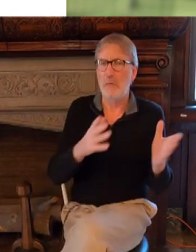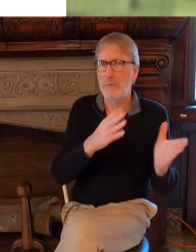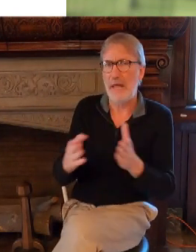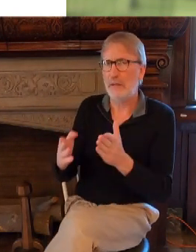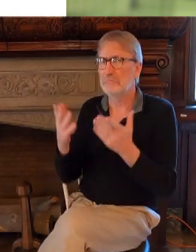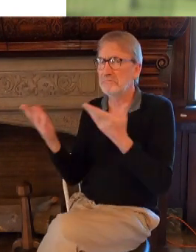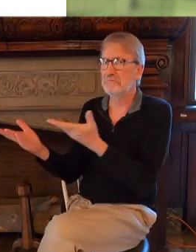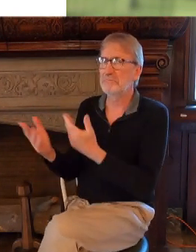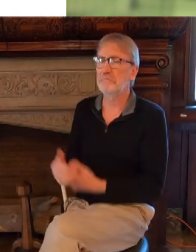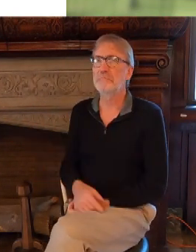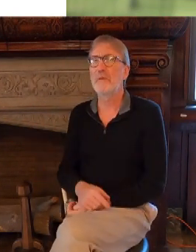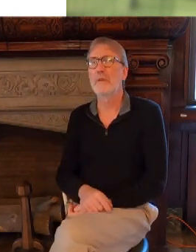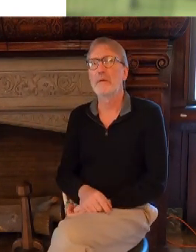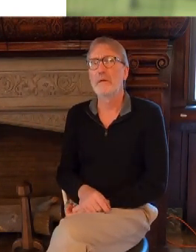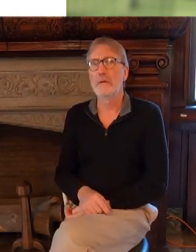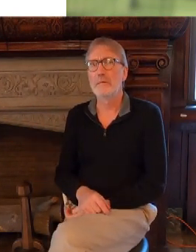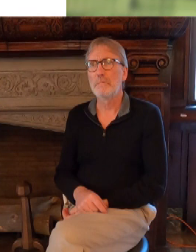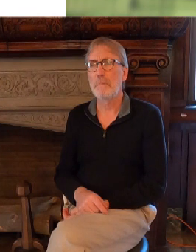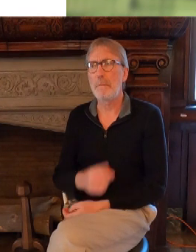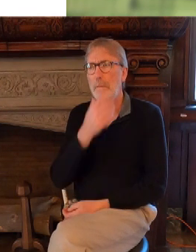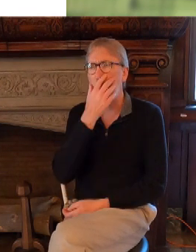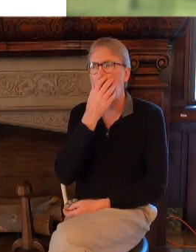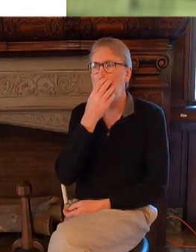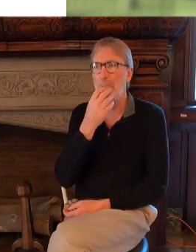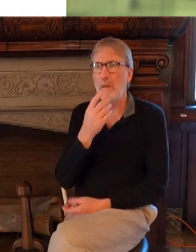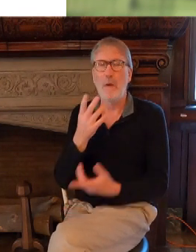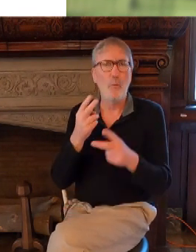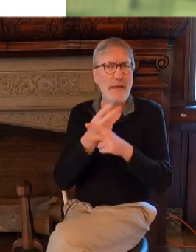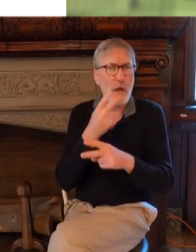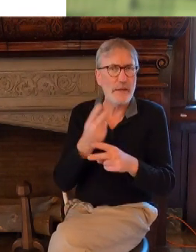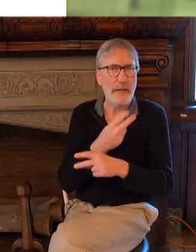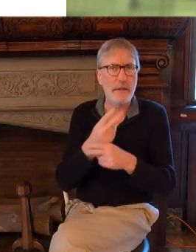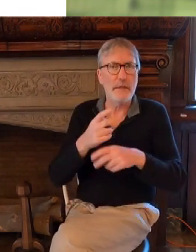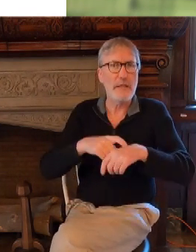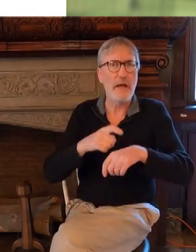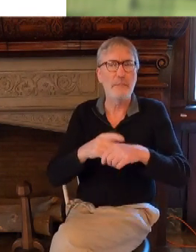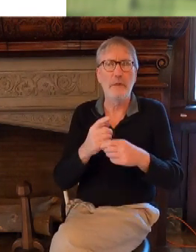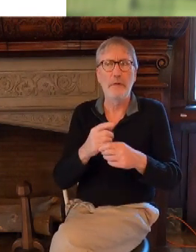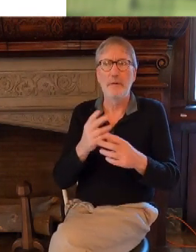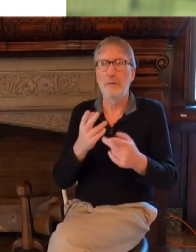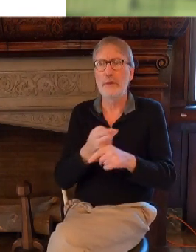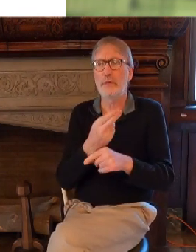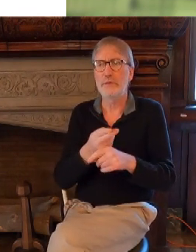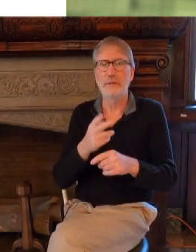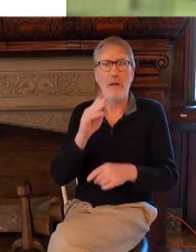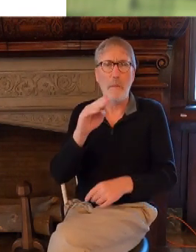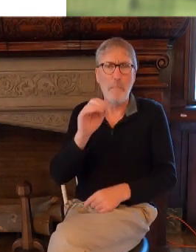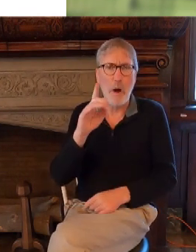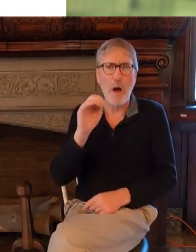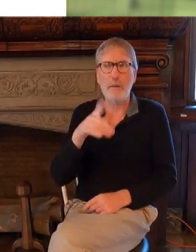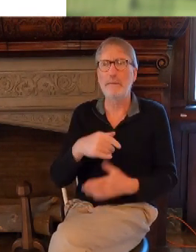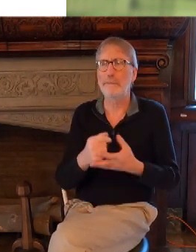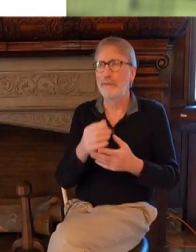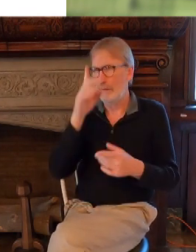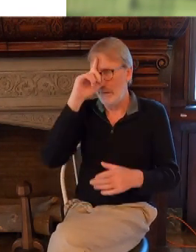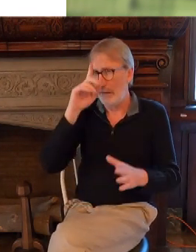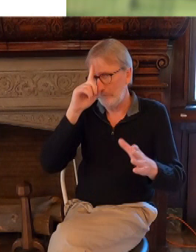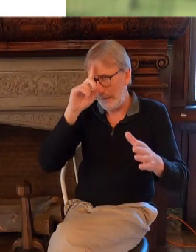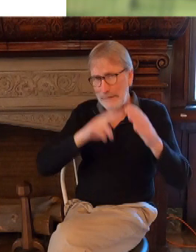Again, these times were calculated using a model, some traffic volumes, projected